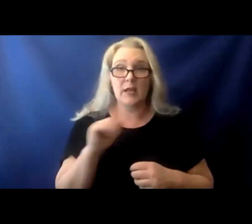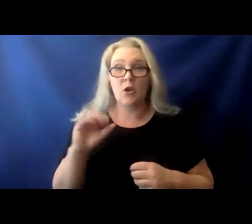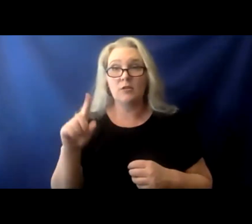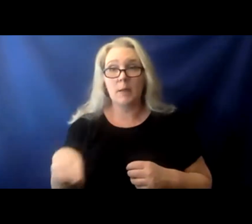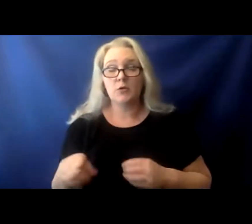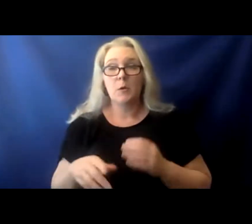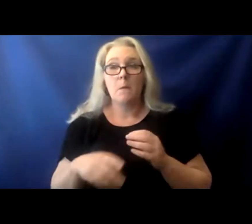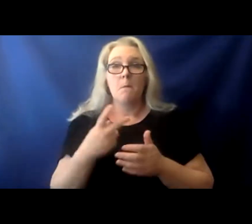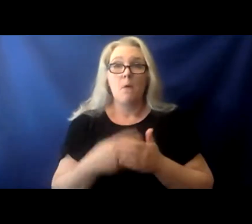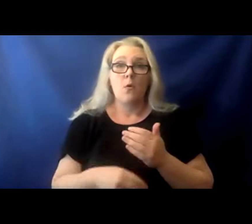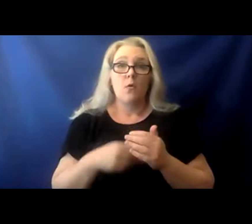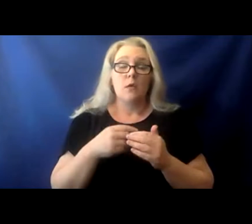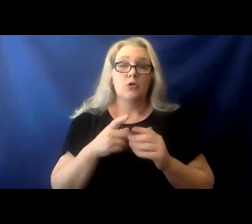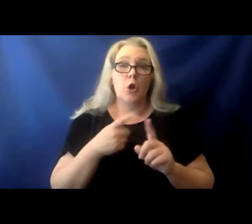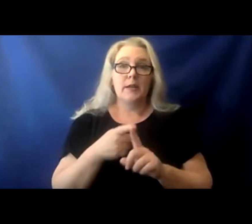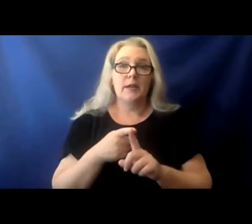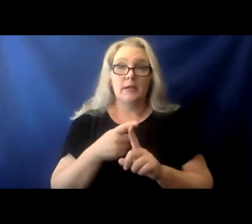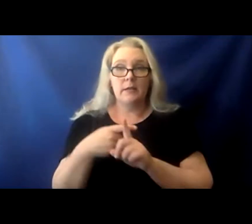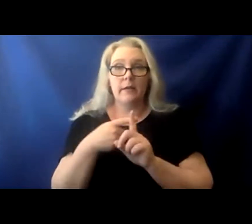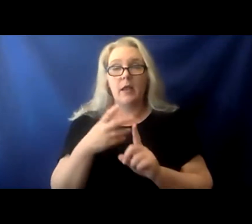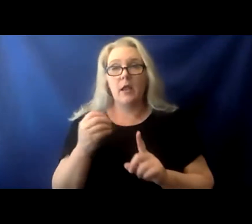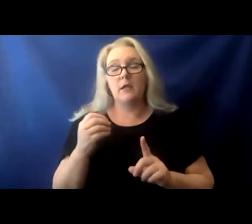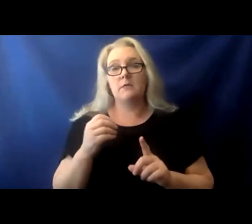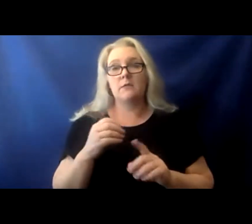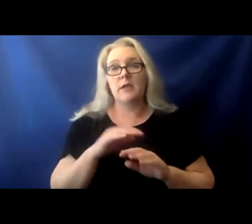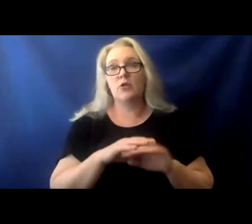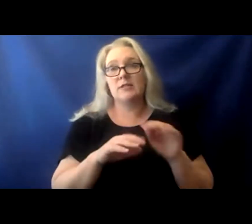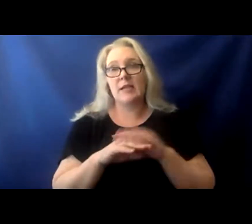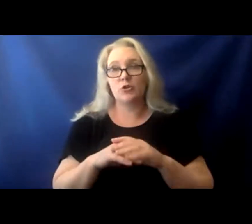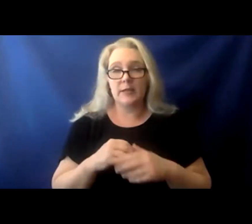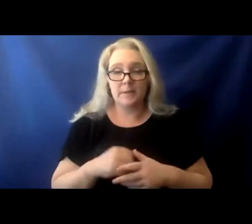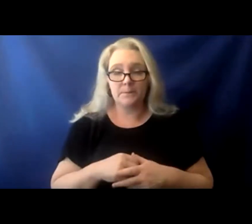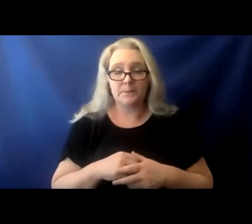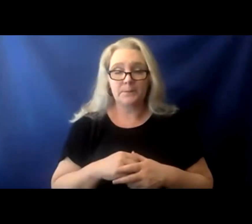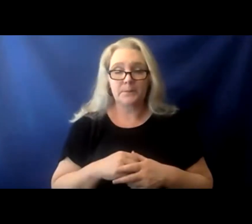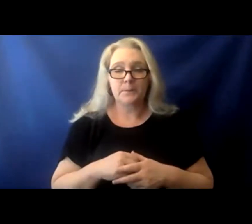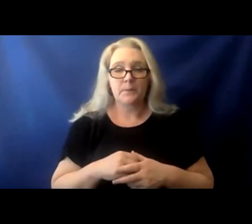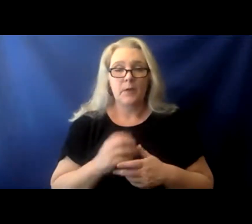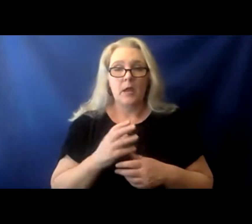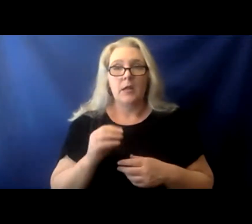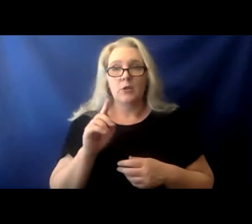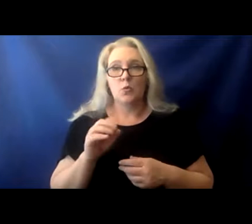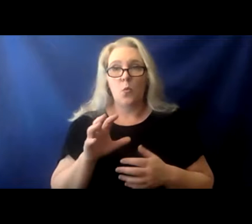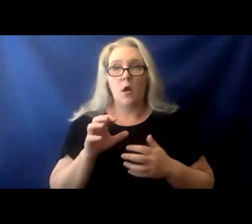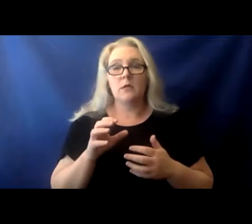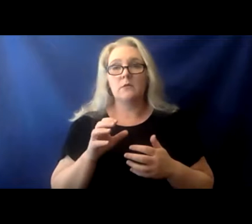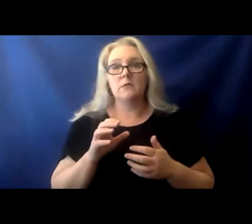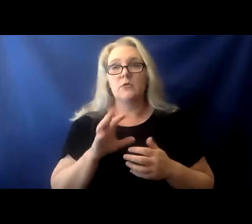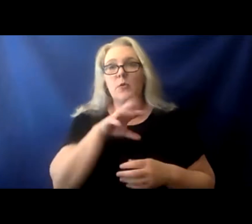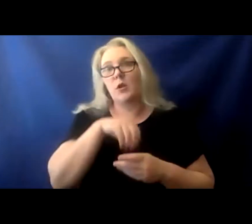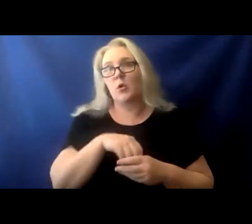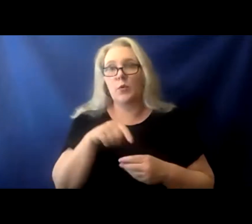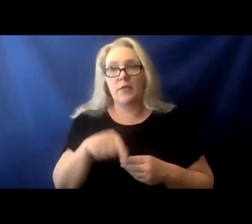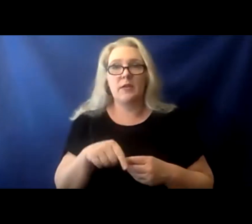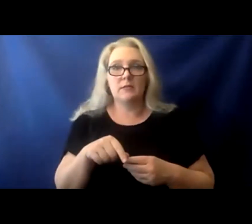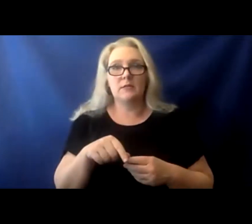and intersectionally? There's many, and so we'll work on that this month. And then I do want to capture this meeting into a report out that can go to the